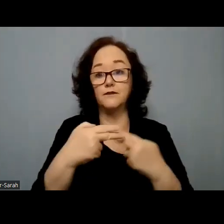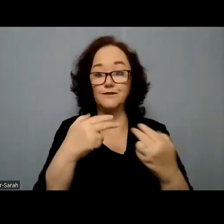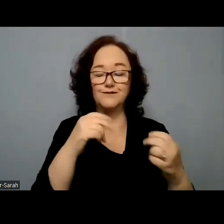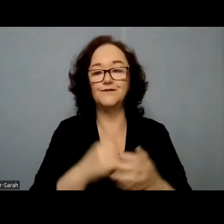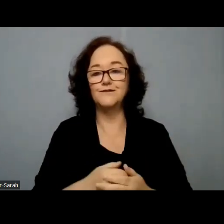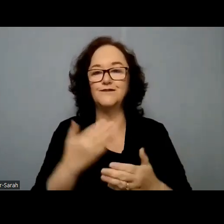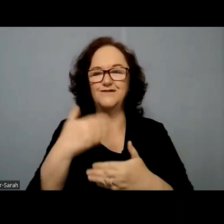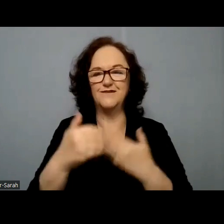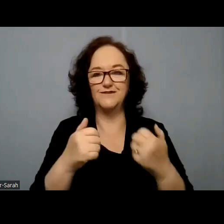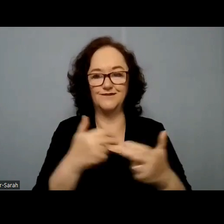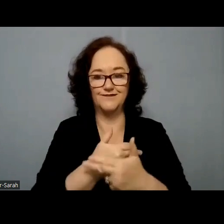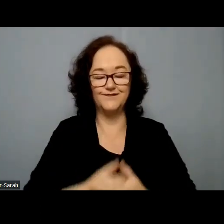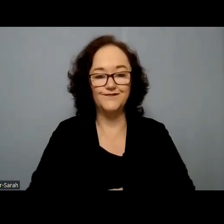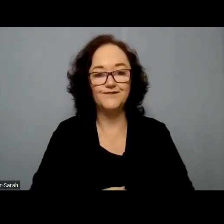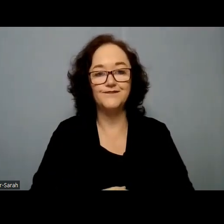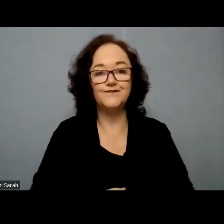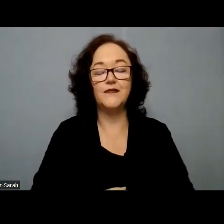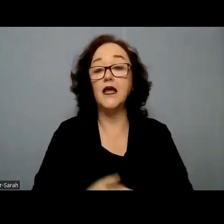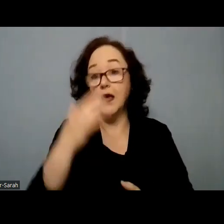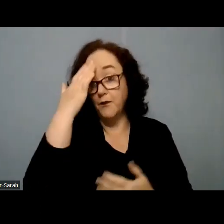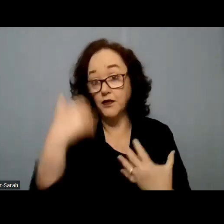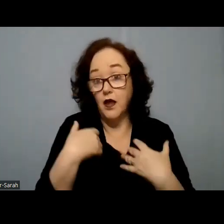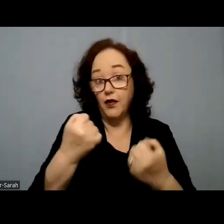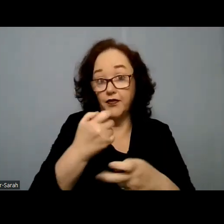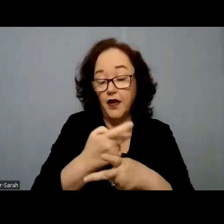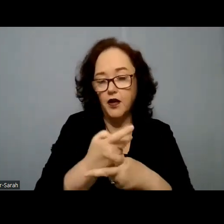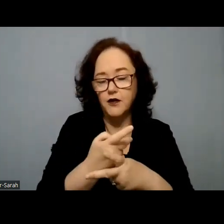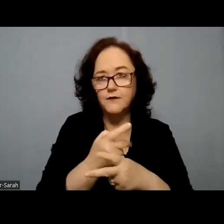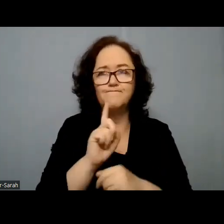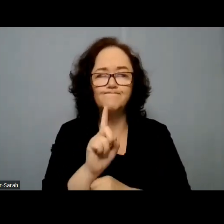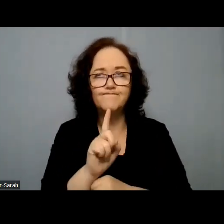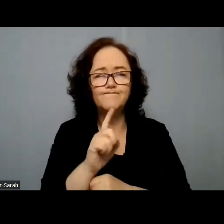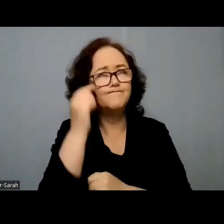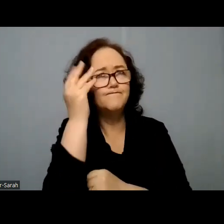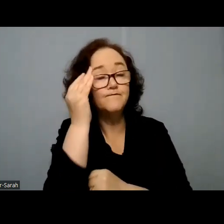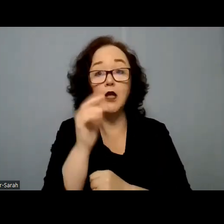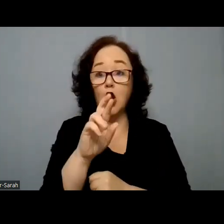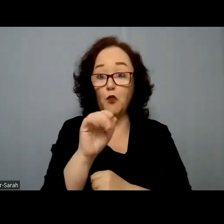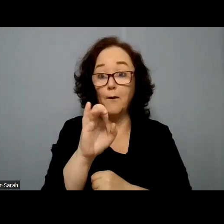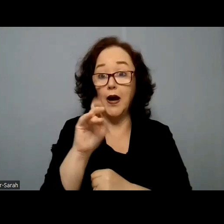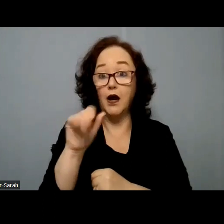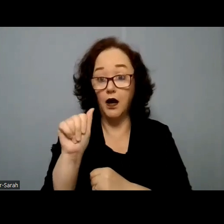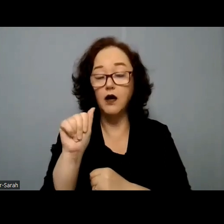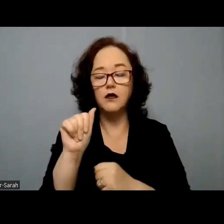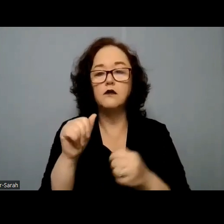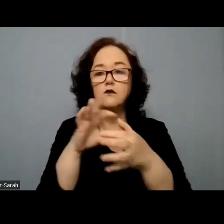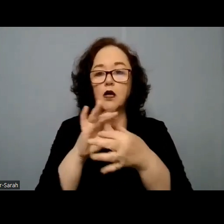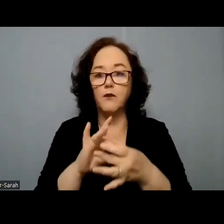And as we talk about that mental health care, I'm reflecting back on what Rebecca had presented as the three major